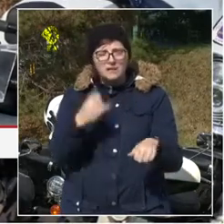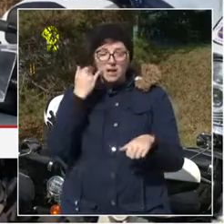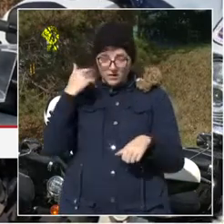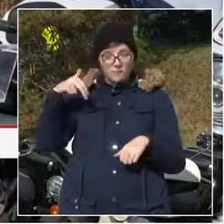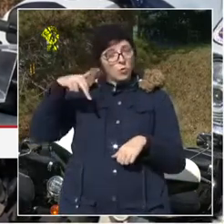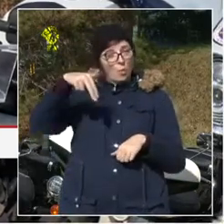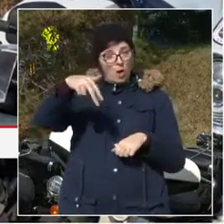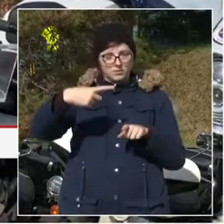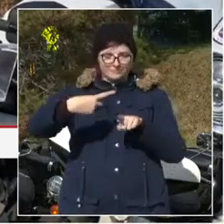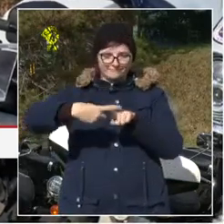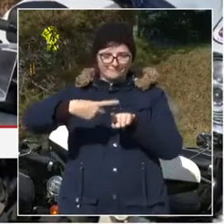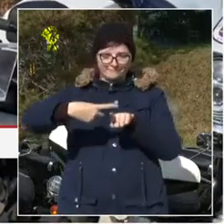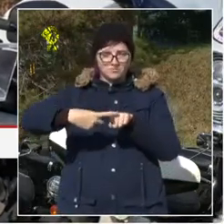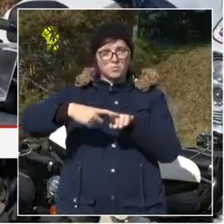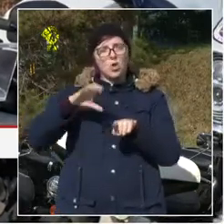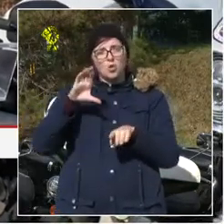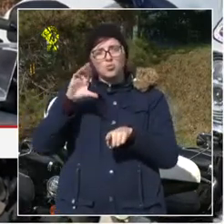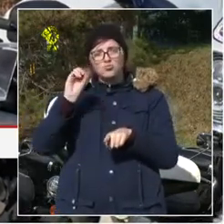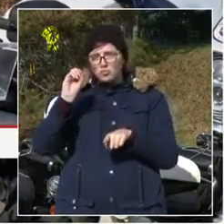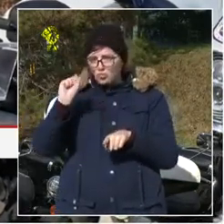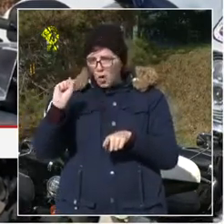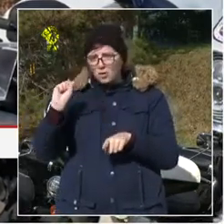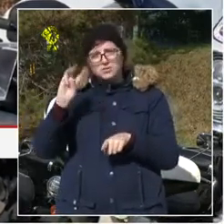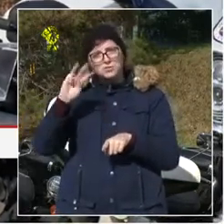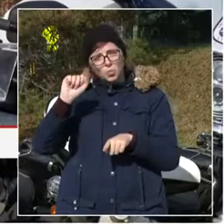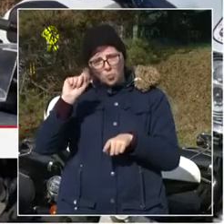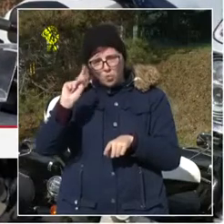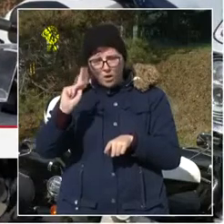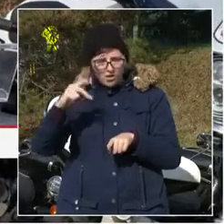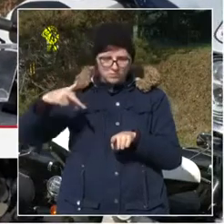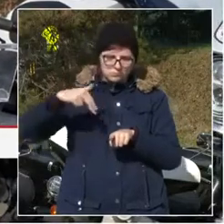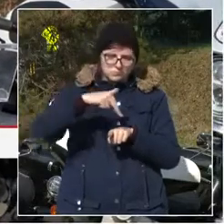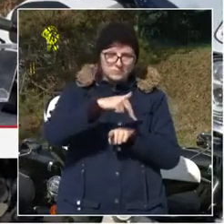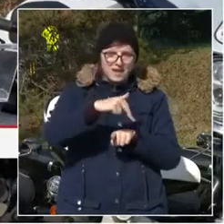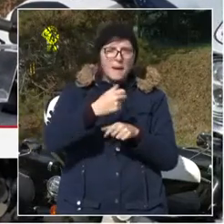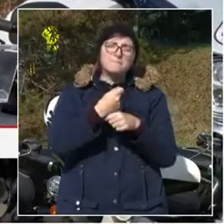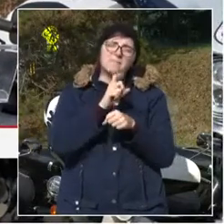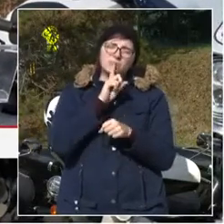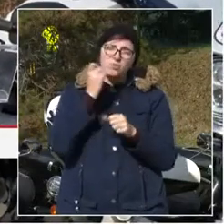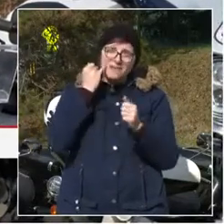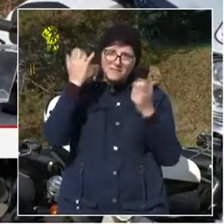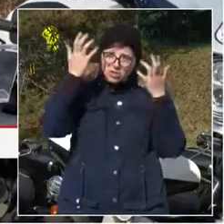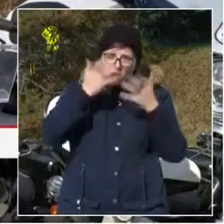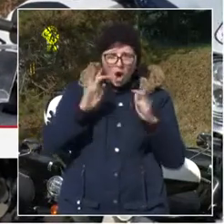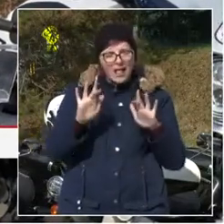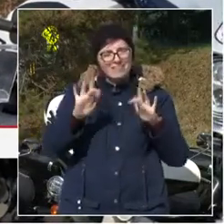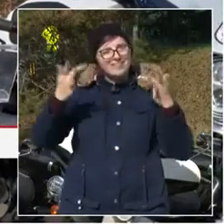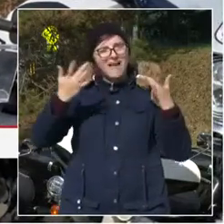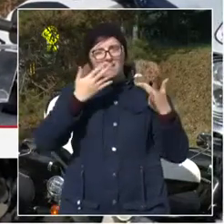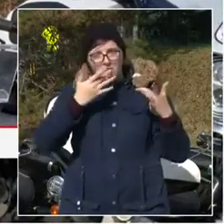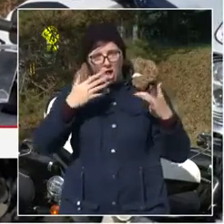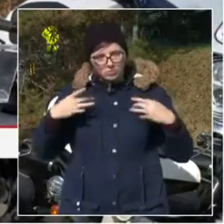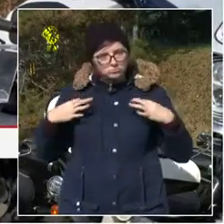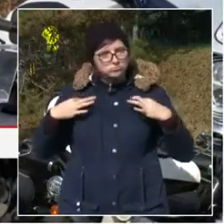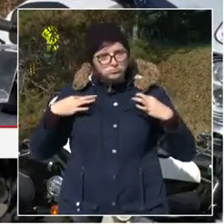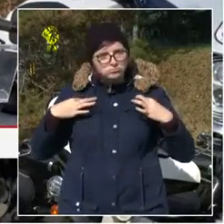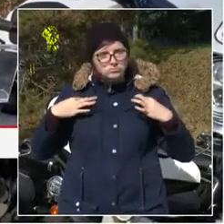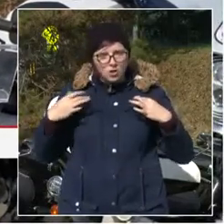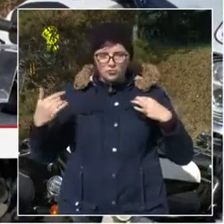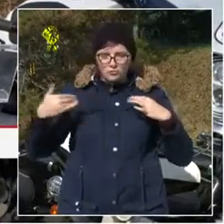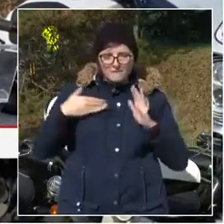and the crosswalks where available. Wear something light and reflective after dark. See and be seen.